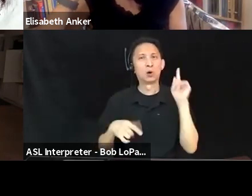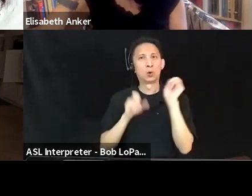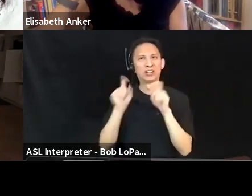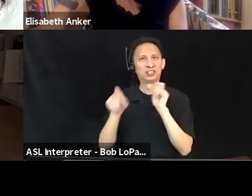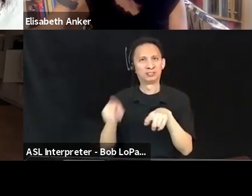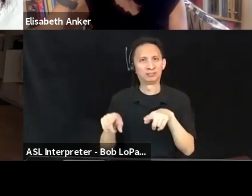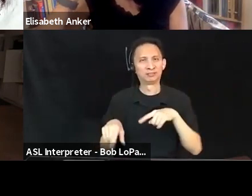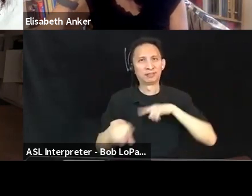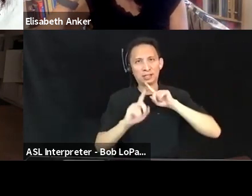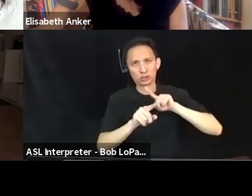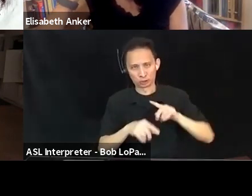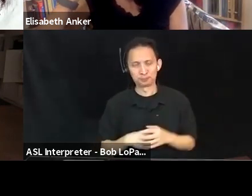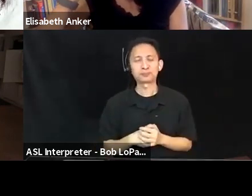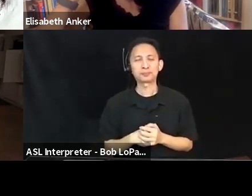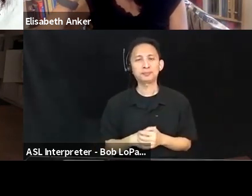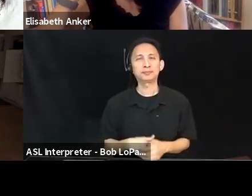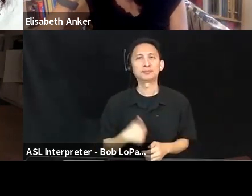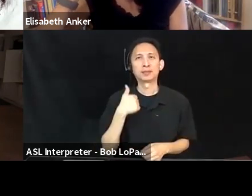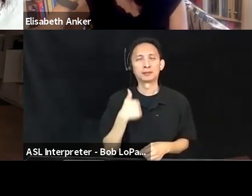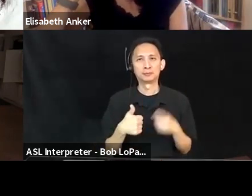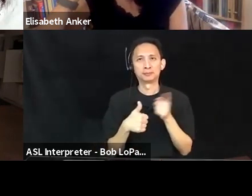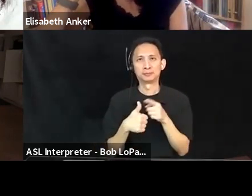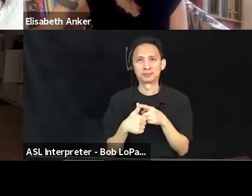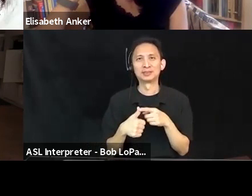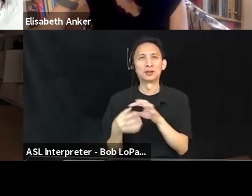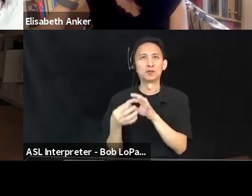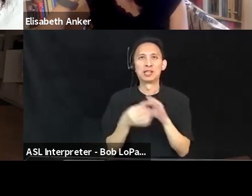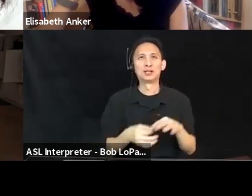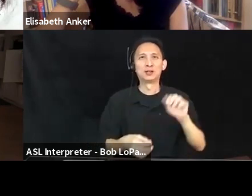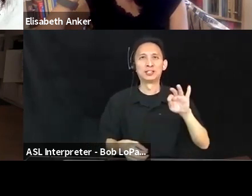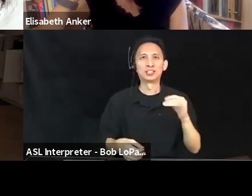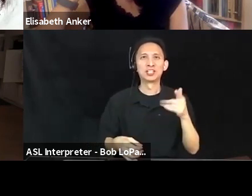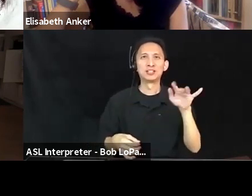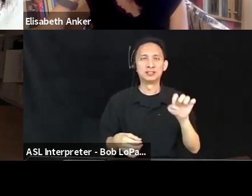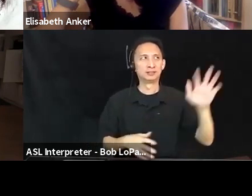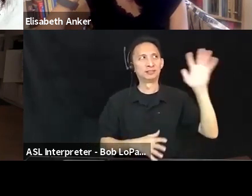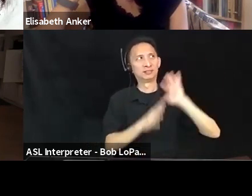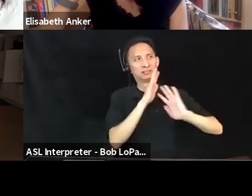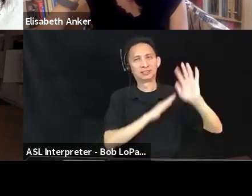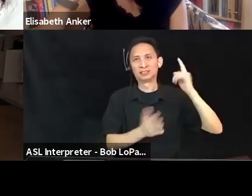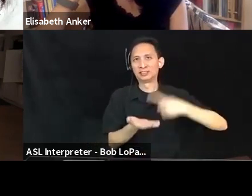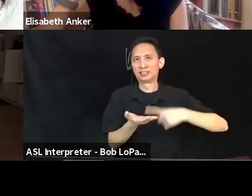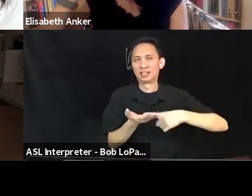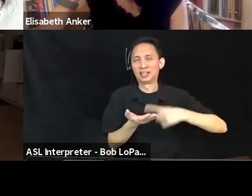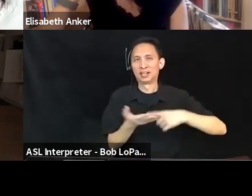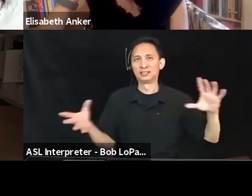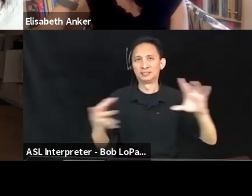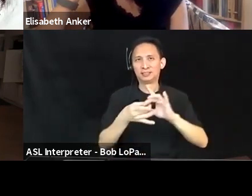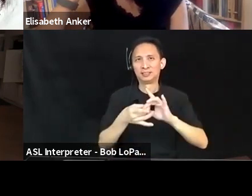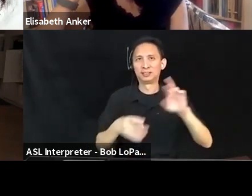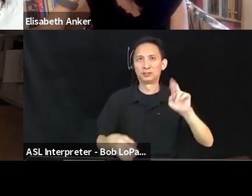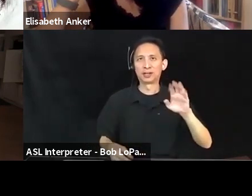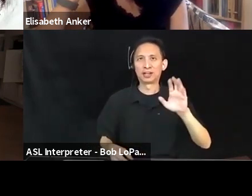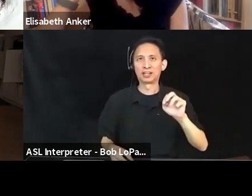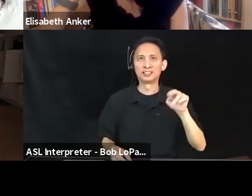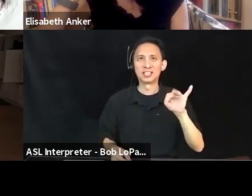with a question that comes out of Achille's initial reflection on reconciliation, but